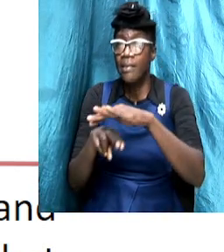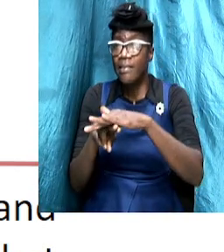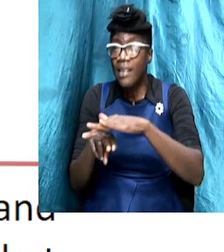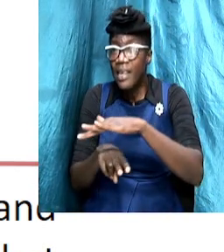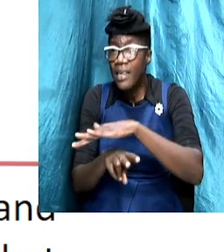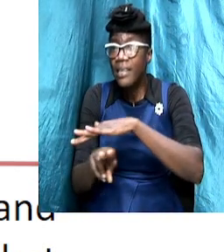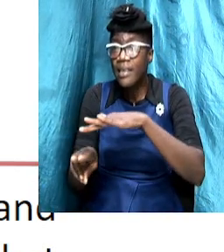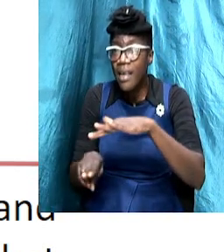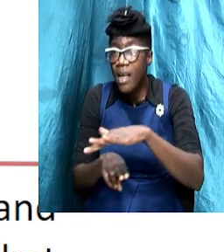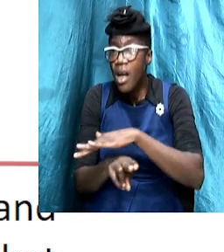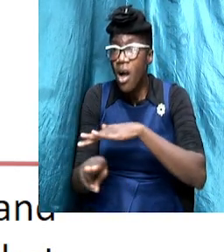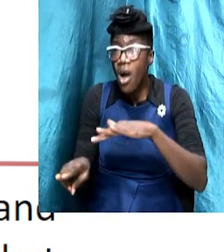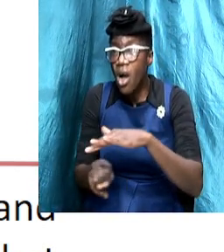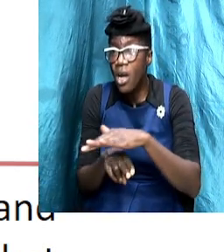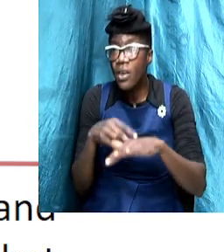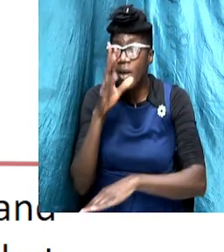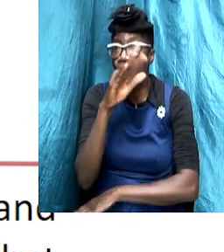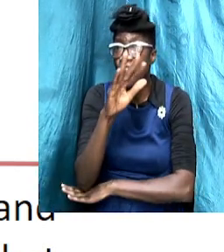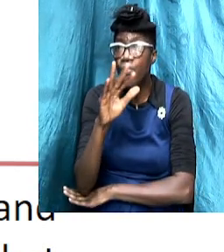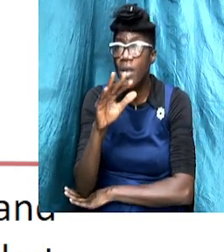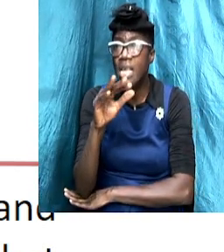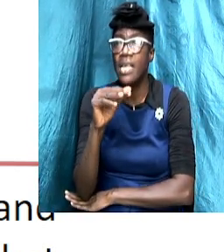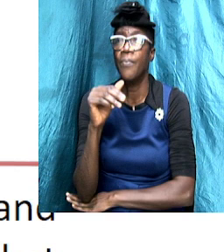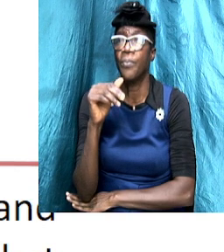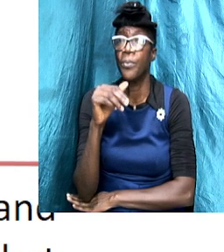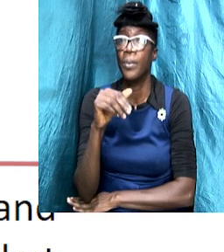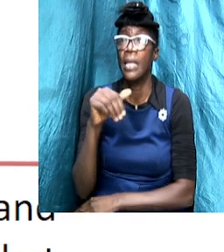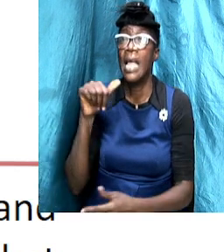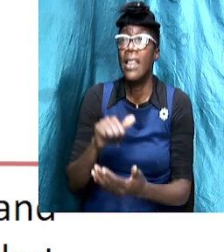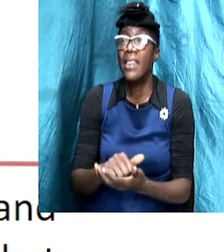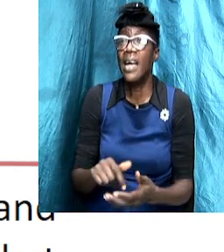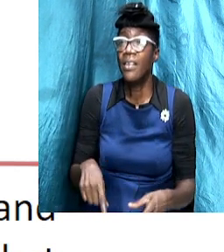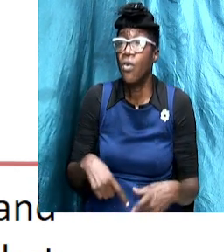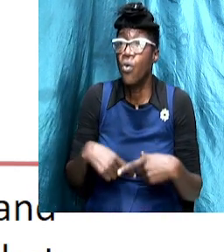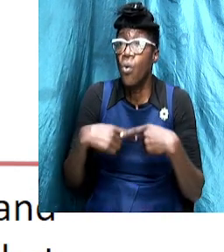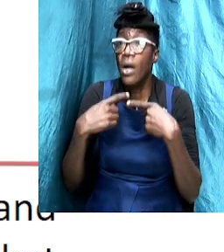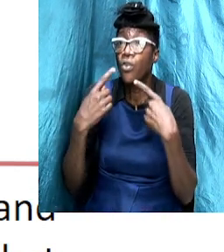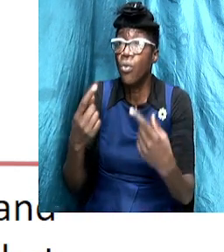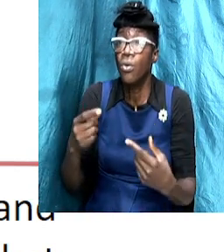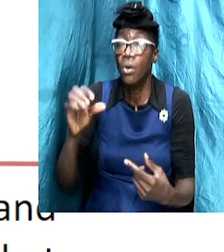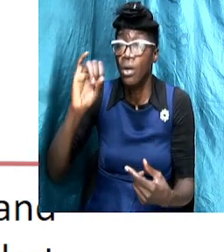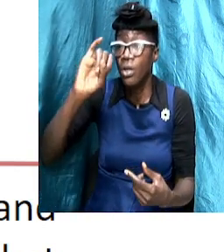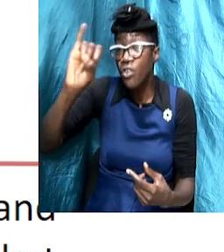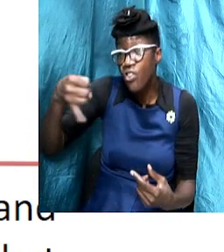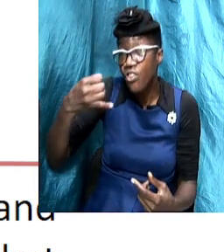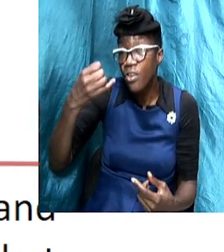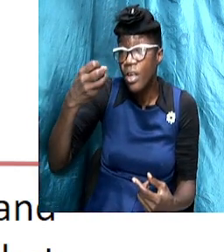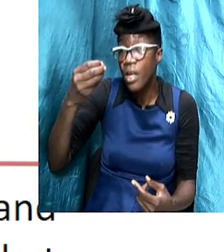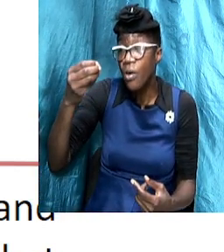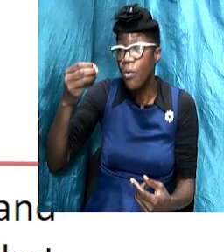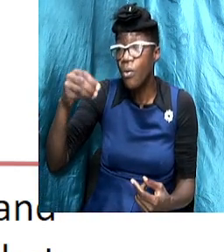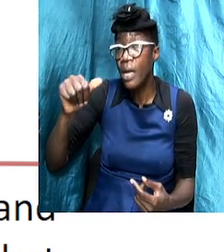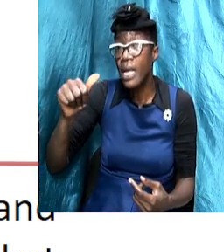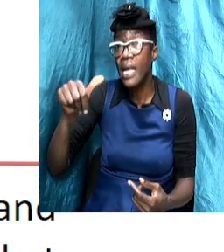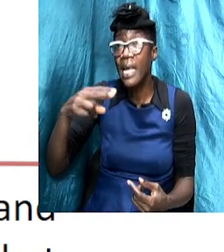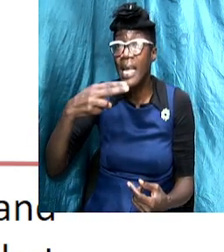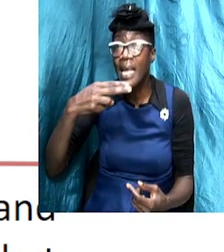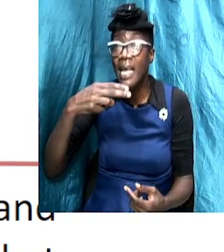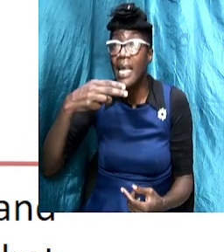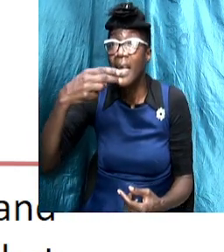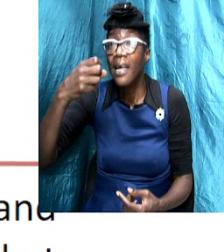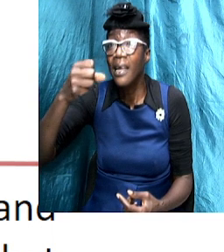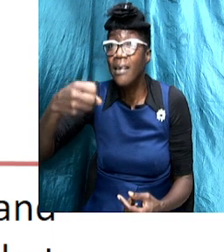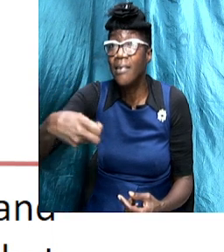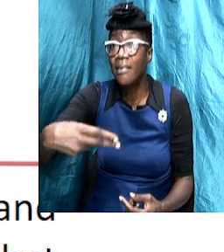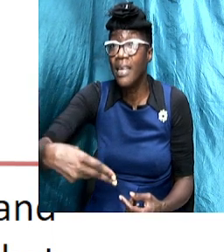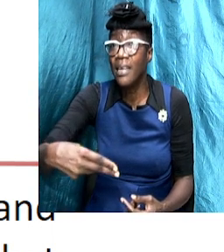oak which was in Orpha, that pertained unto Joash the Abirite, and his son Gideon threshed